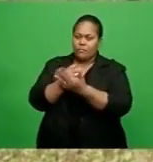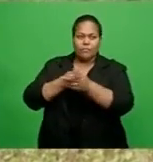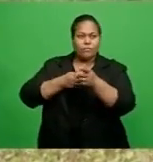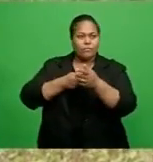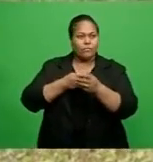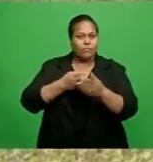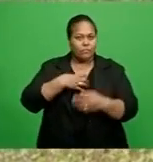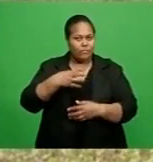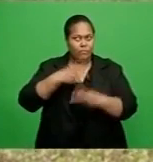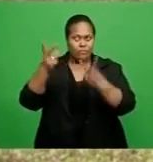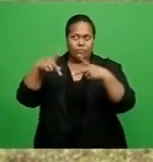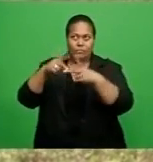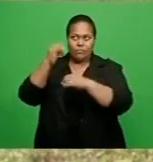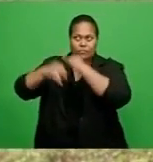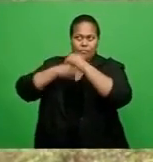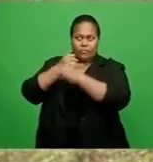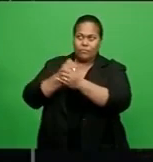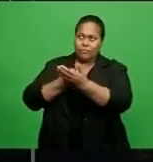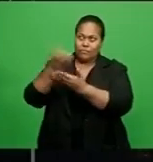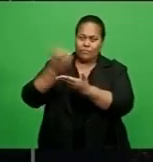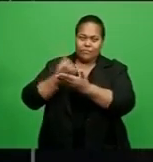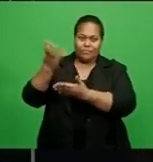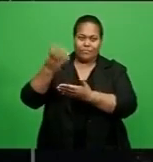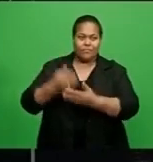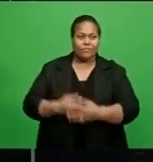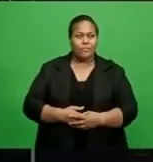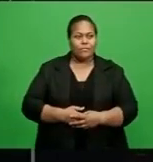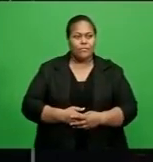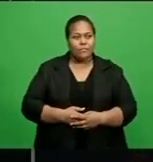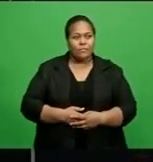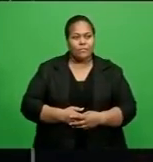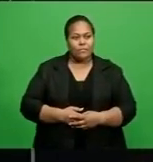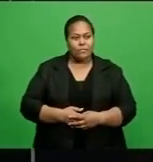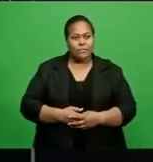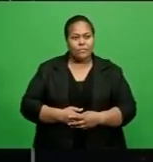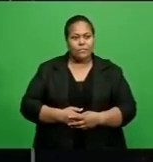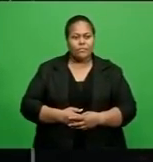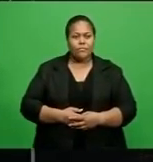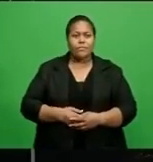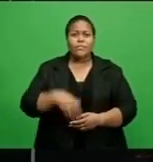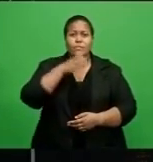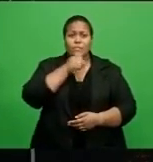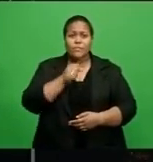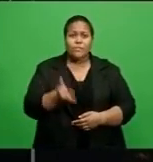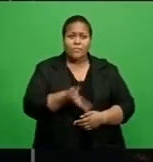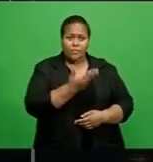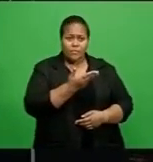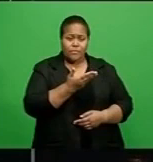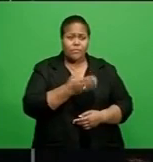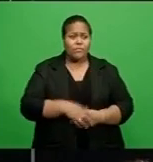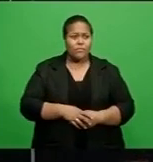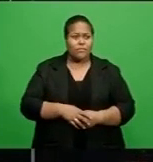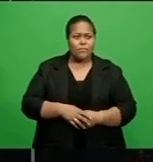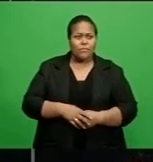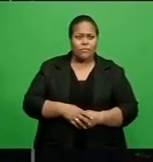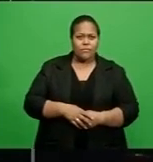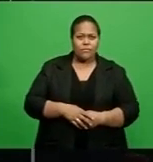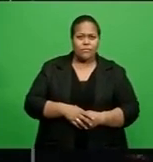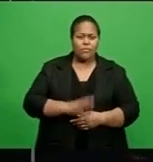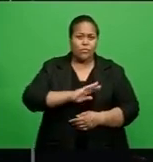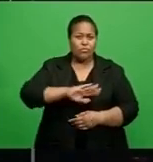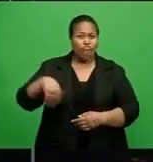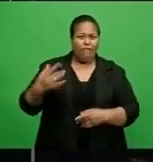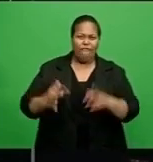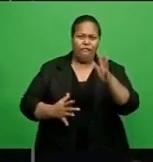Sainiani Boiler, FBC News. The man who killed his de facto wife by pouring benzene on her before setting her